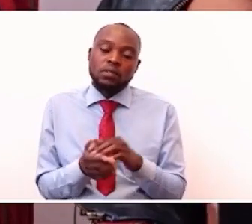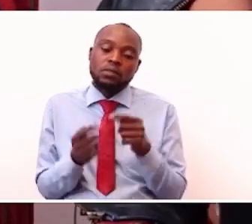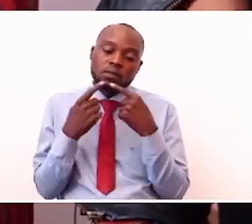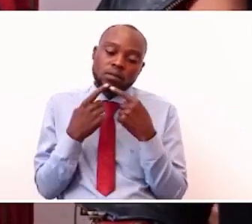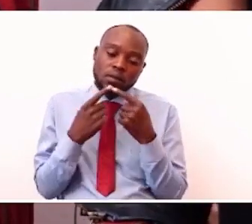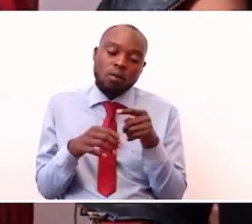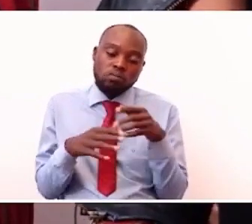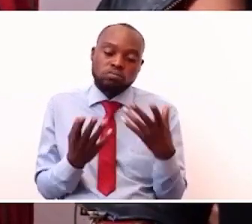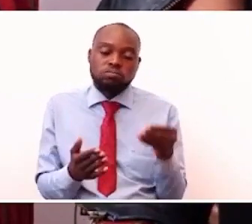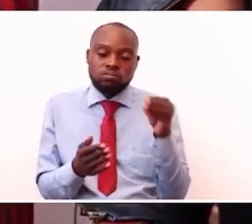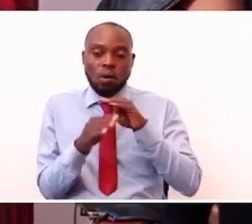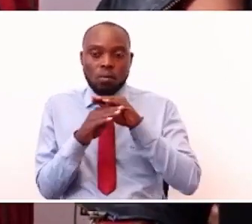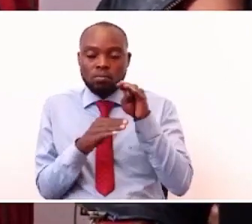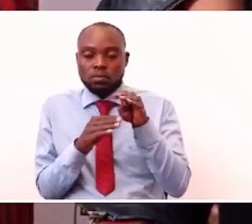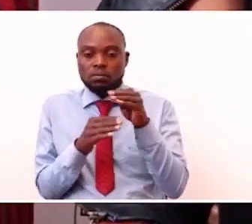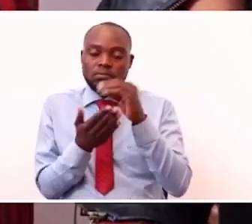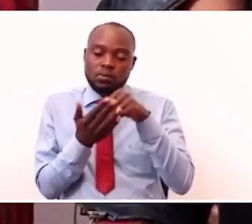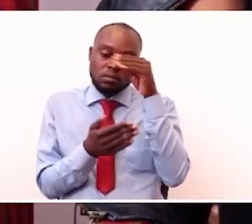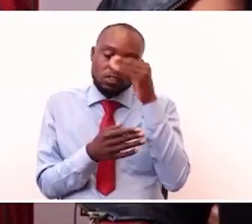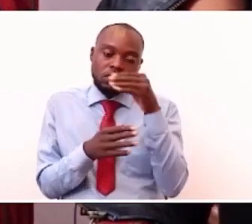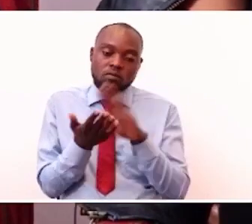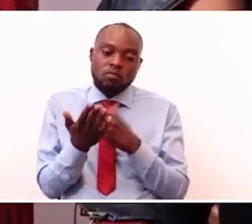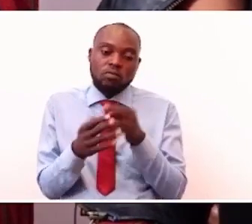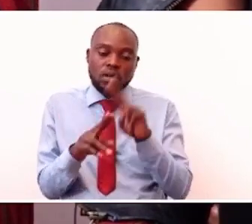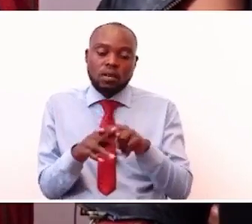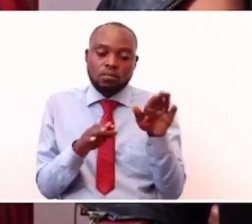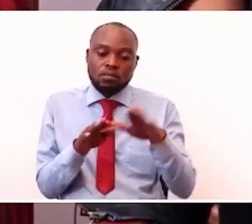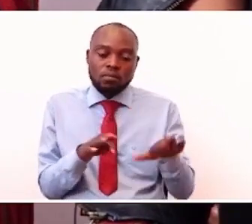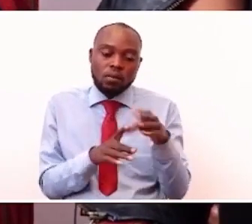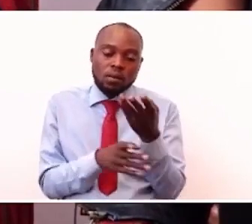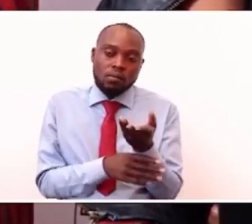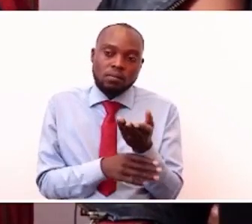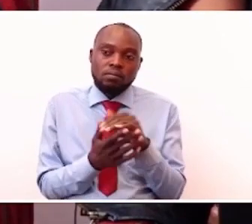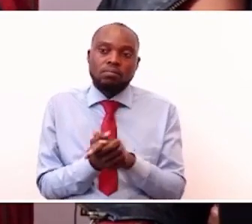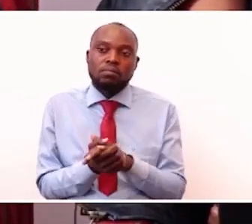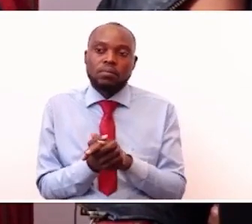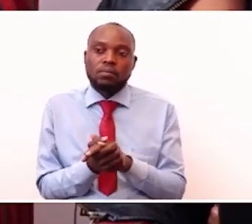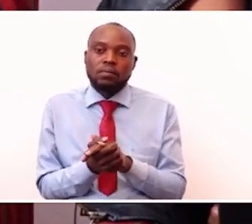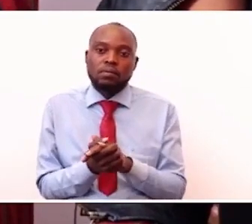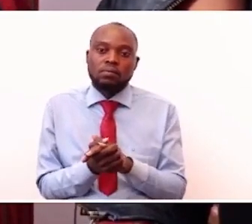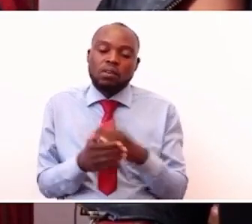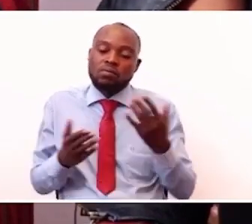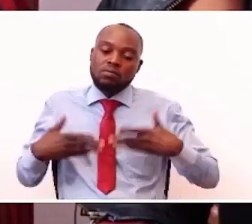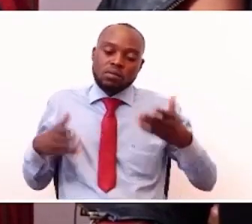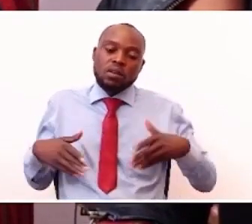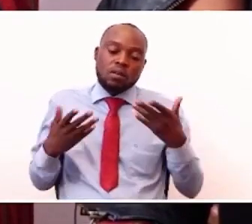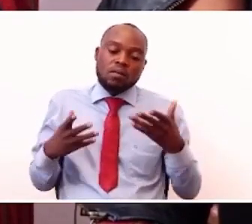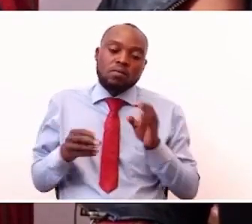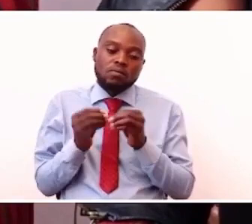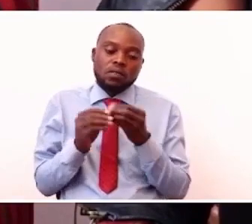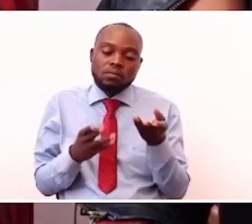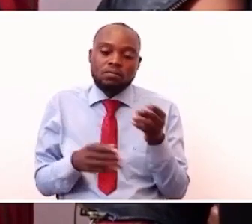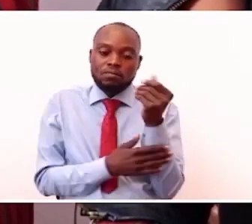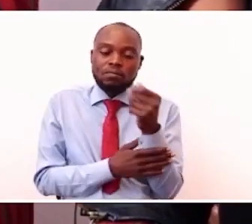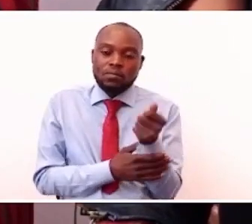approach it with caution because there has been spaces where out of the excitement of what cryptocurrency might